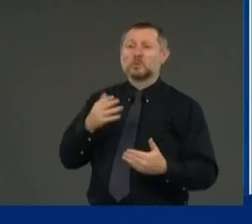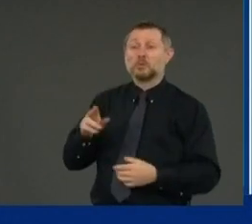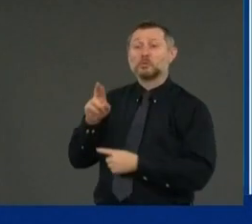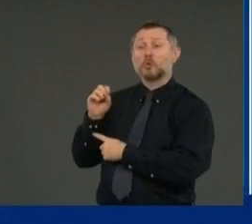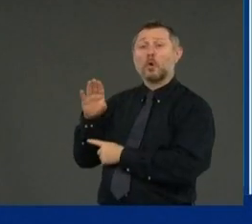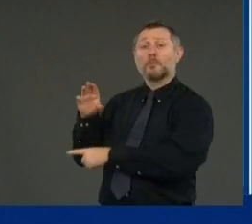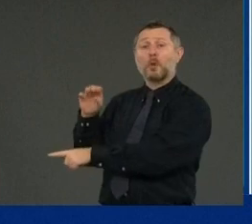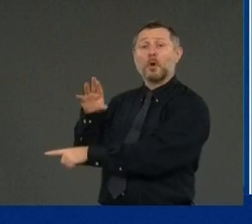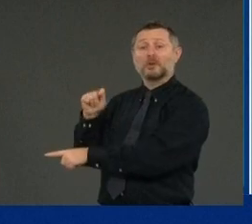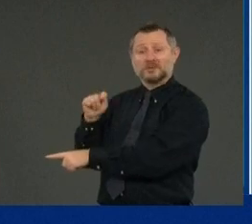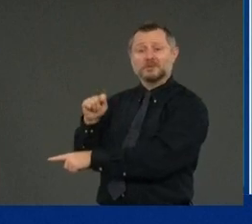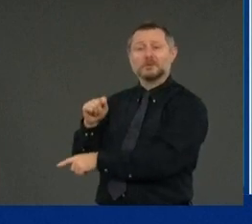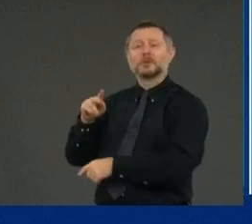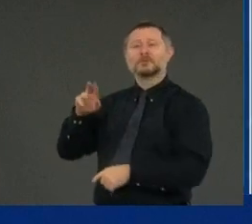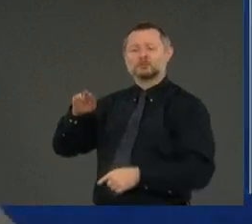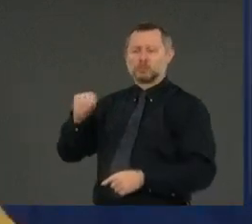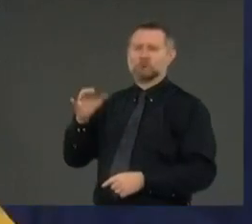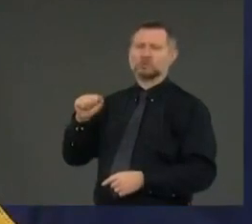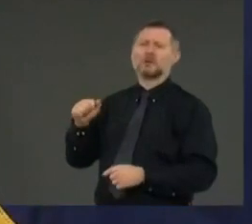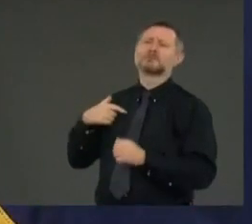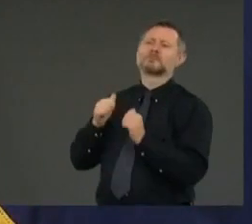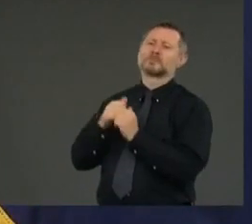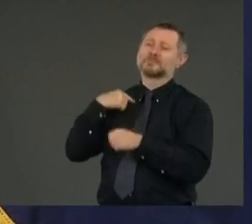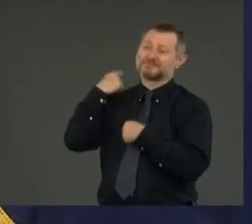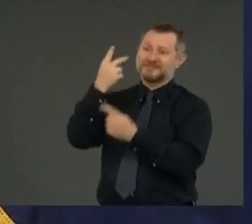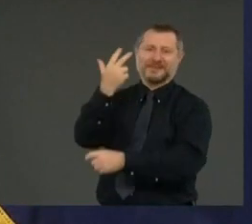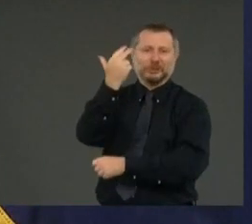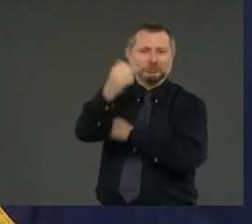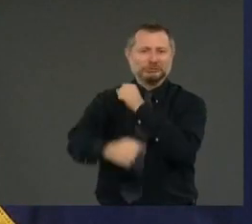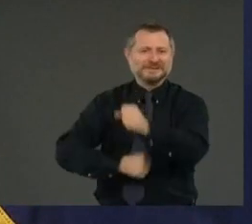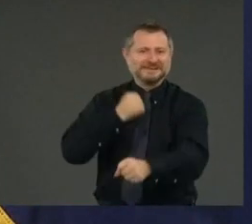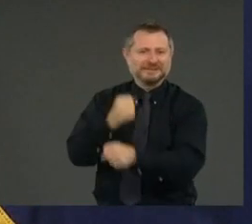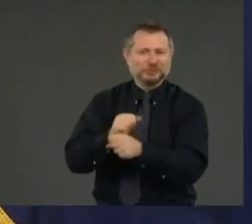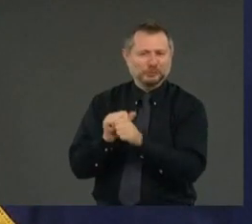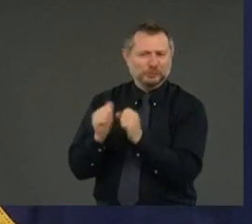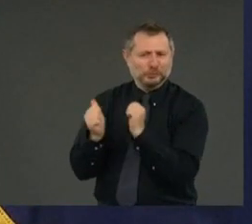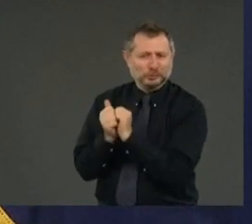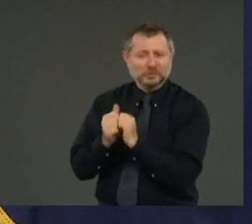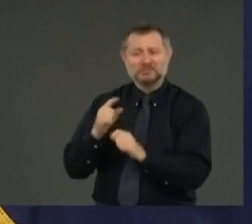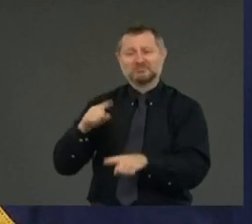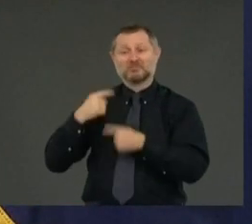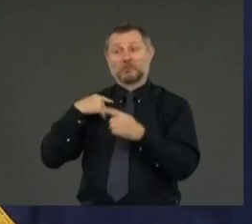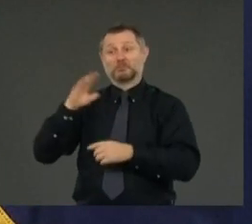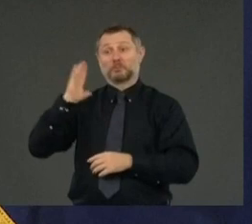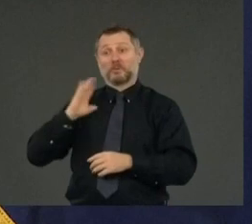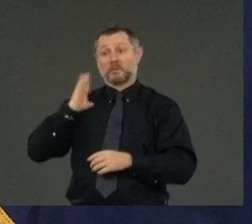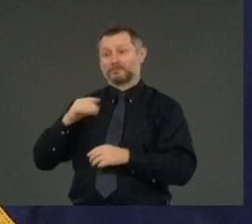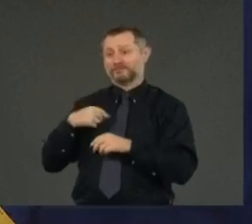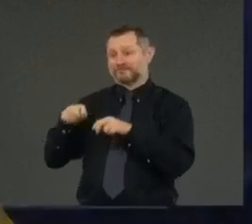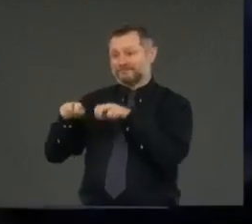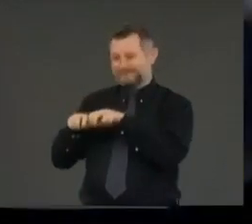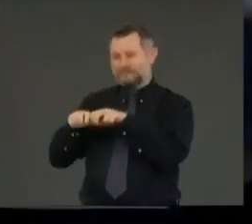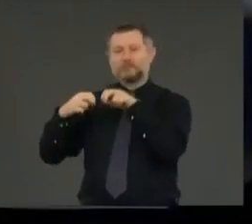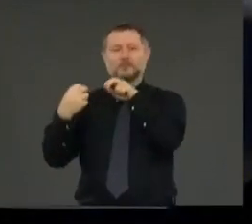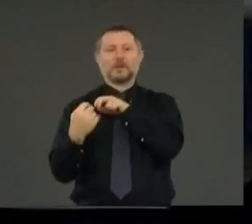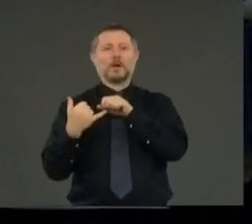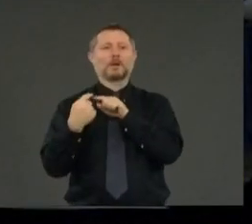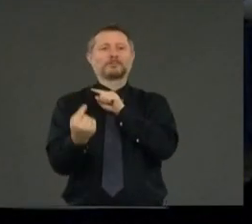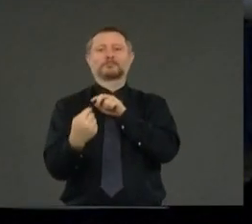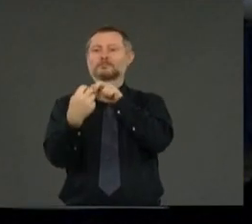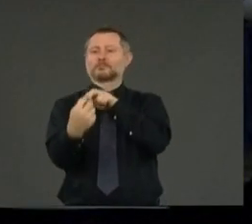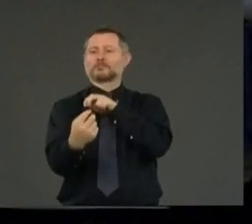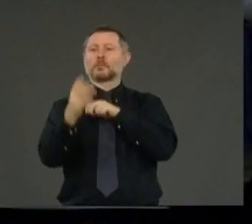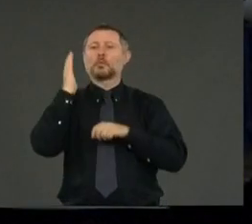years. Been on the other side of the table with him. He was working for the Senate before he came to work for